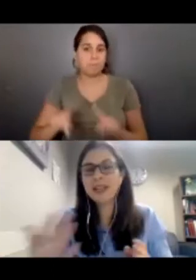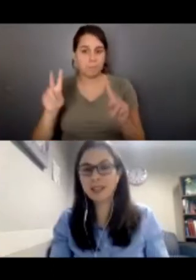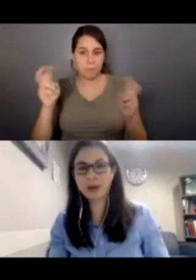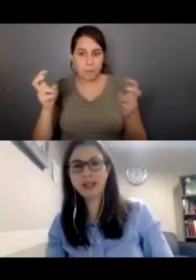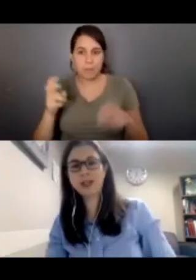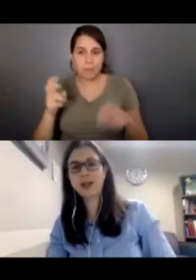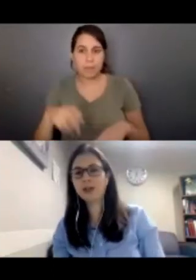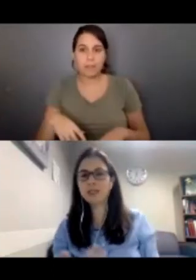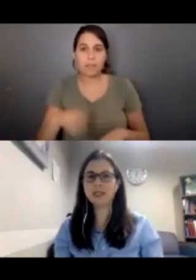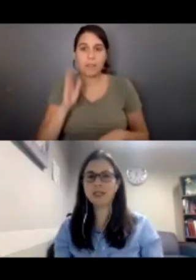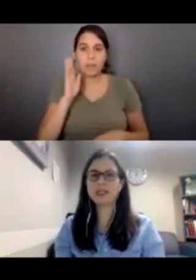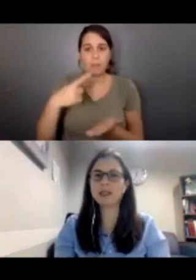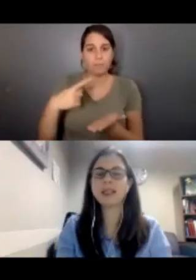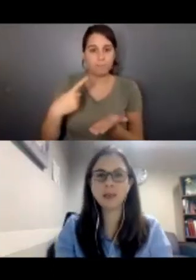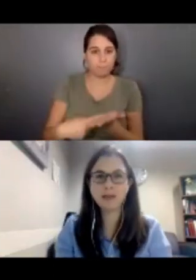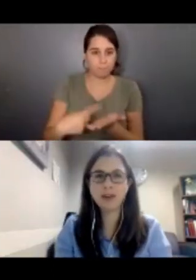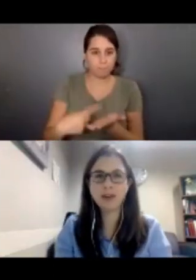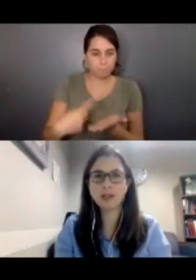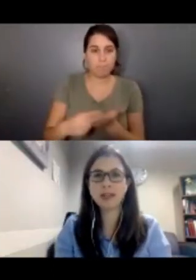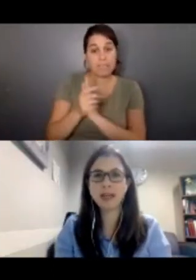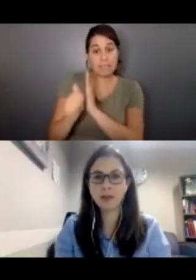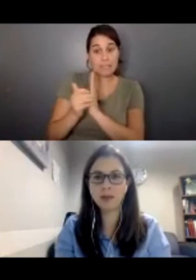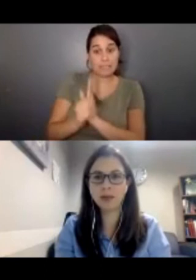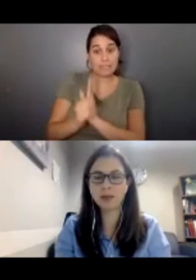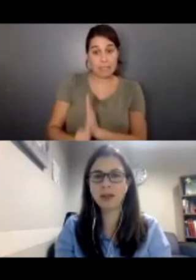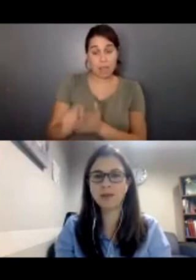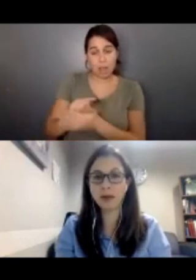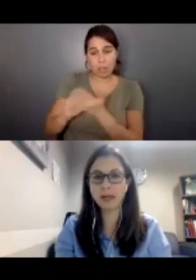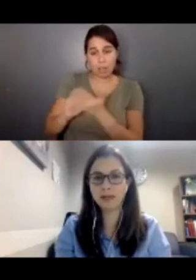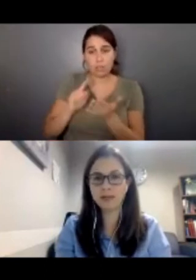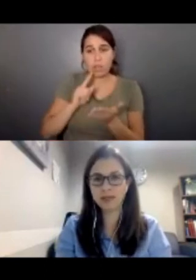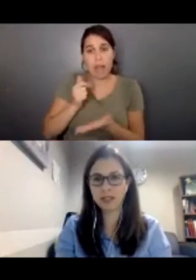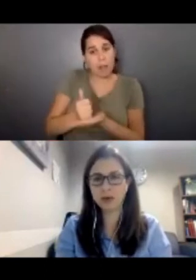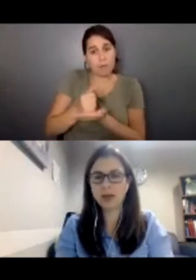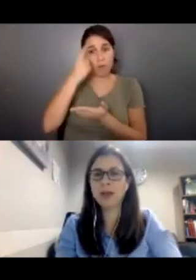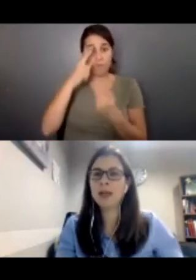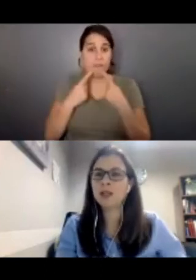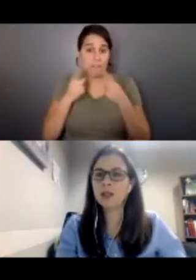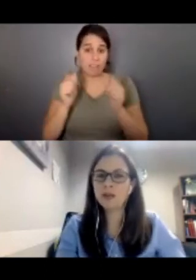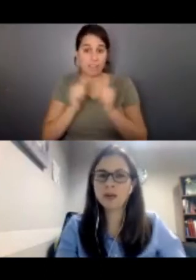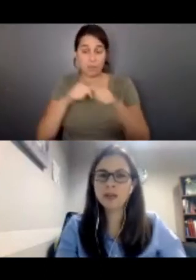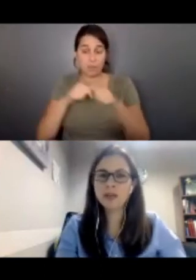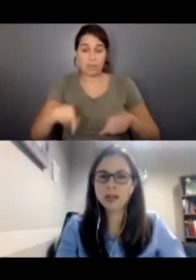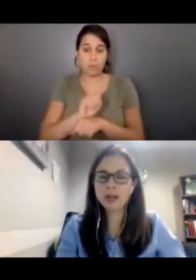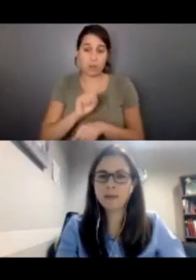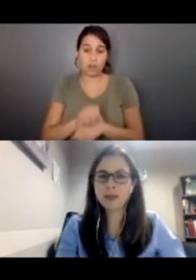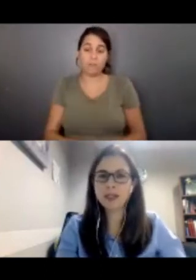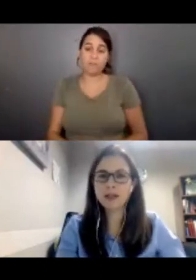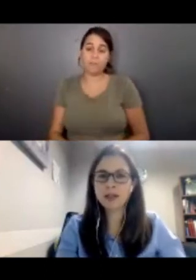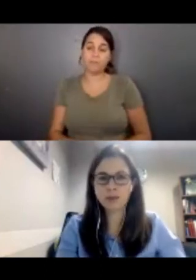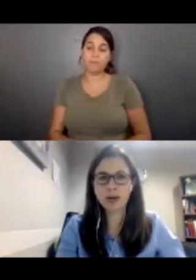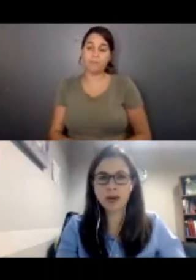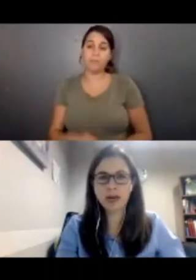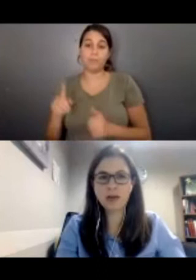us as communication coaches and the skill set that we found to be helpful for being effective in this work. So first,